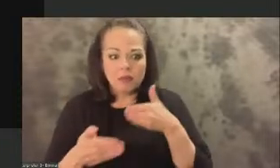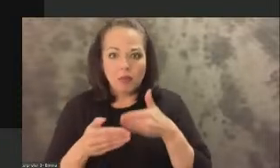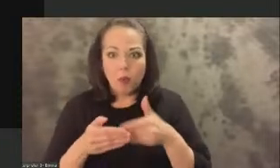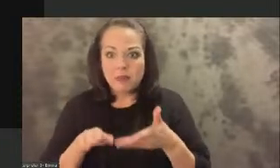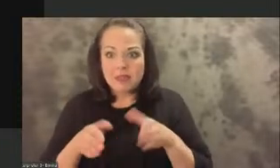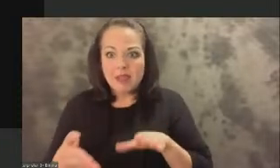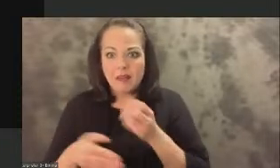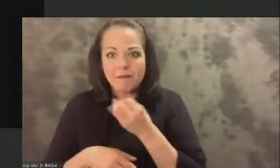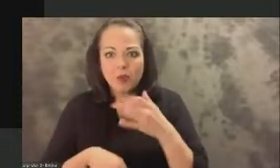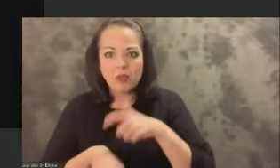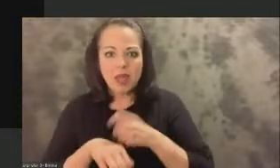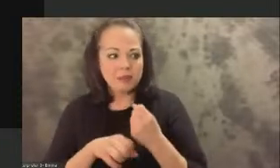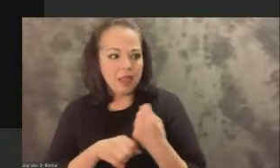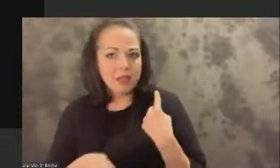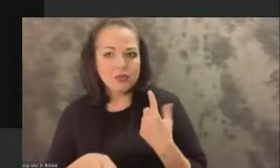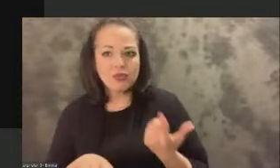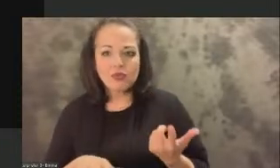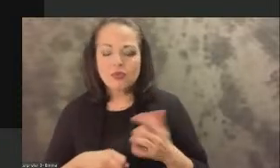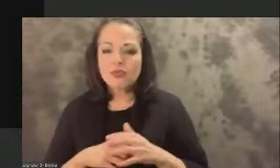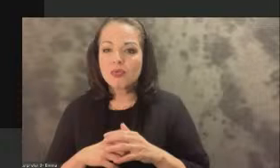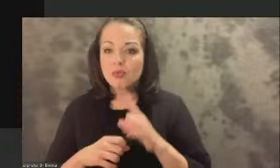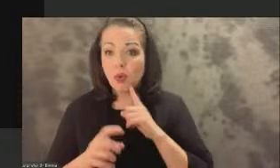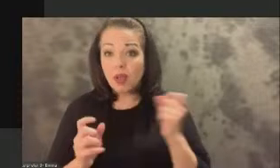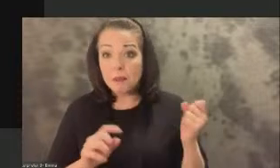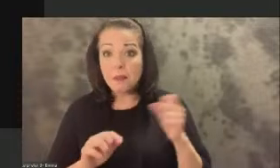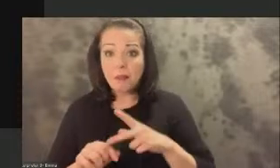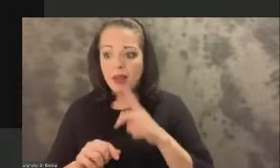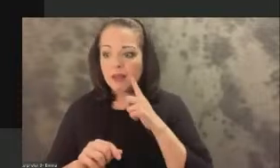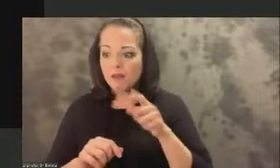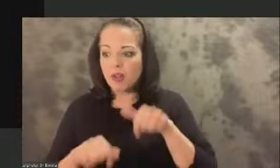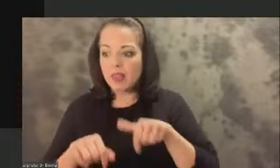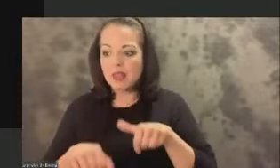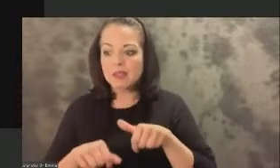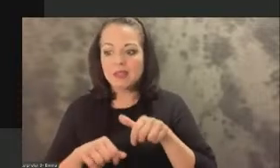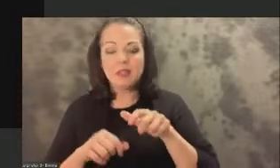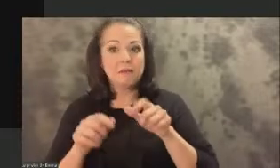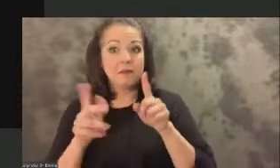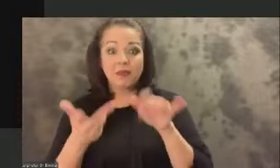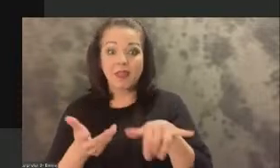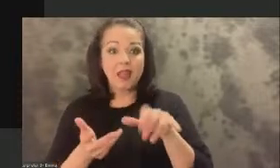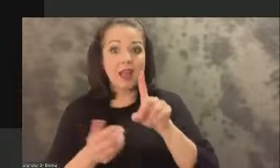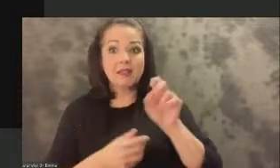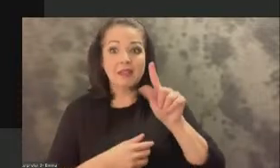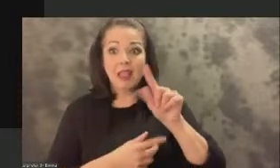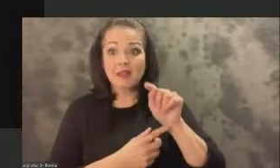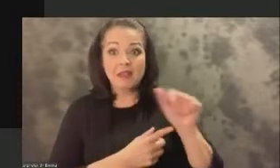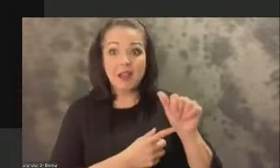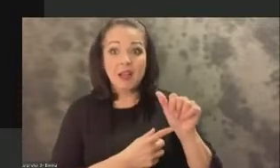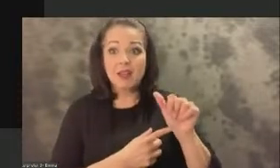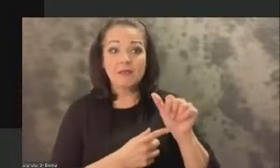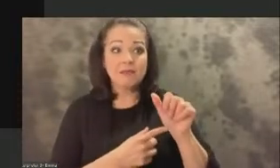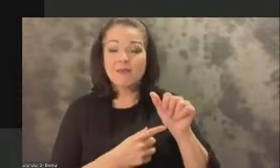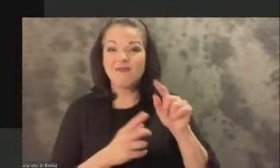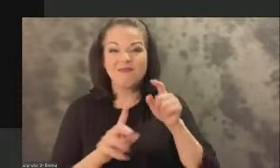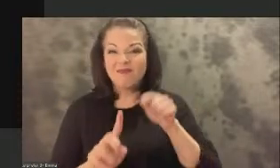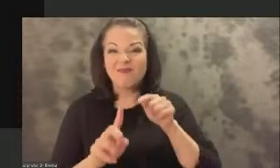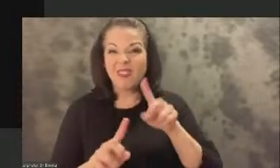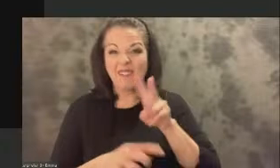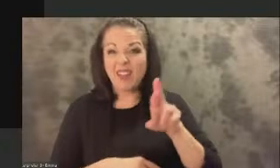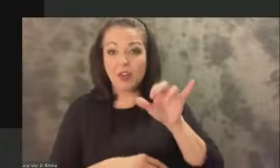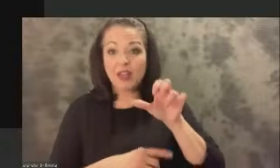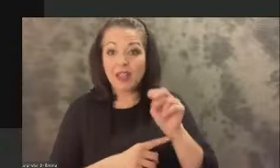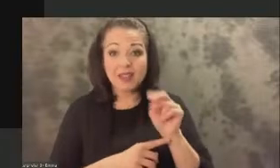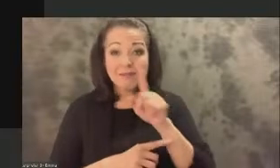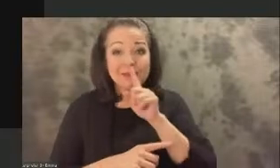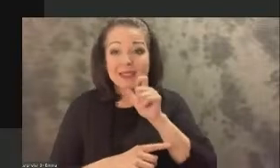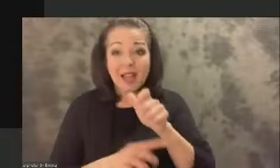times last year. So just coming back with, for example, the Delta variant is not something that I'm looking forward to. And you have a lot of